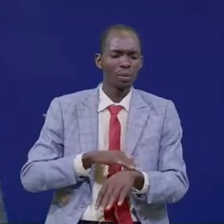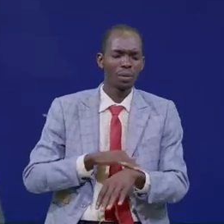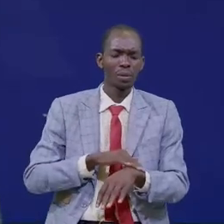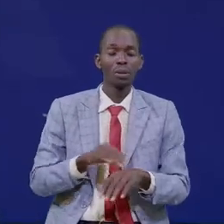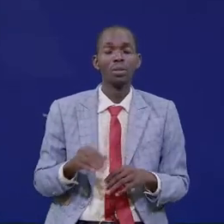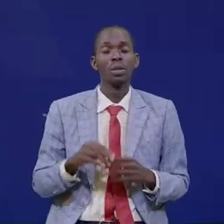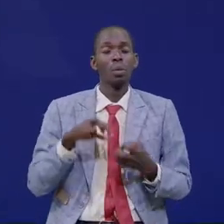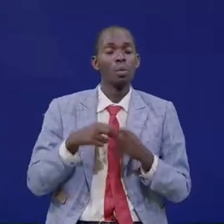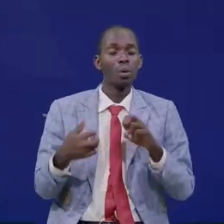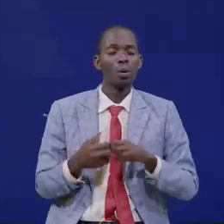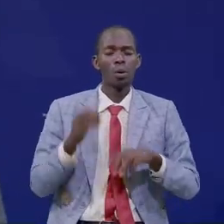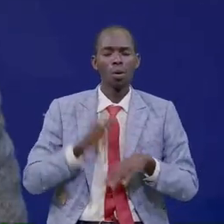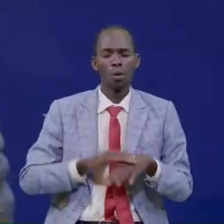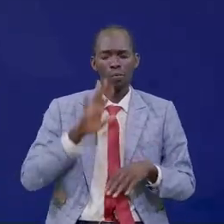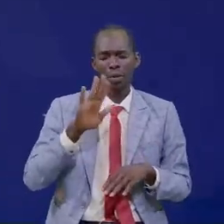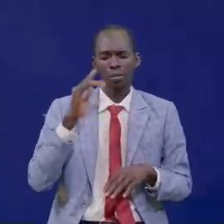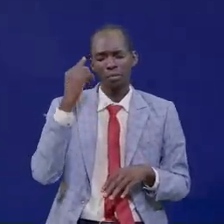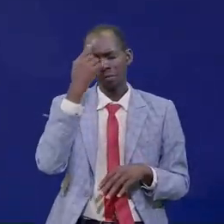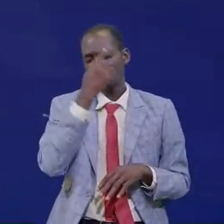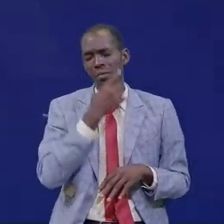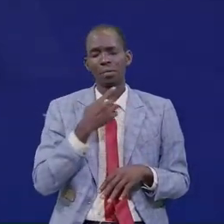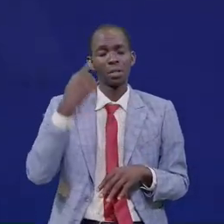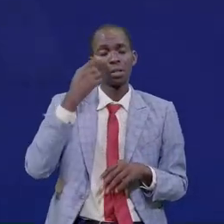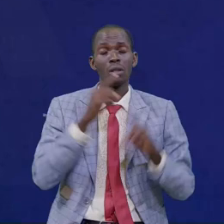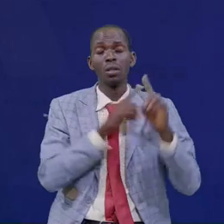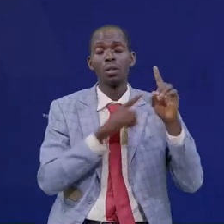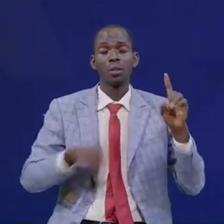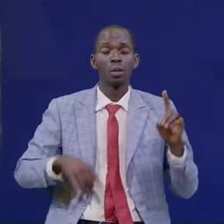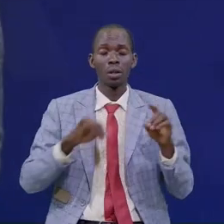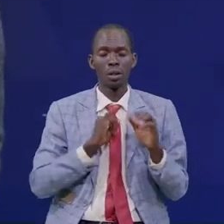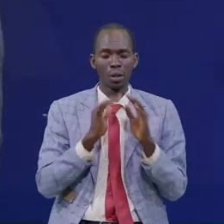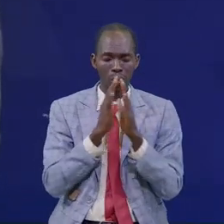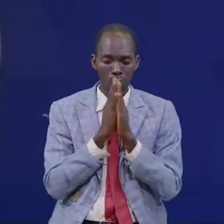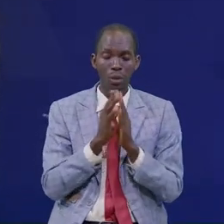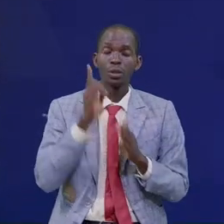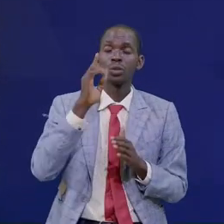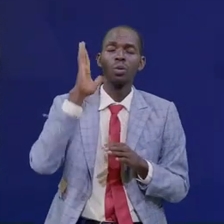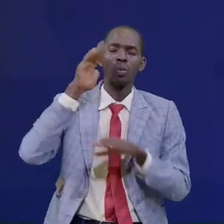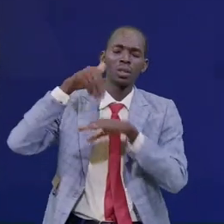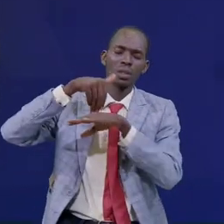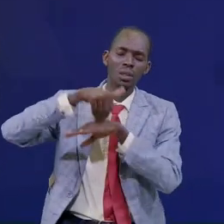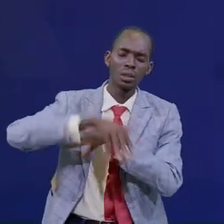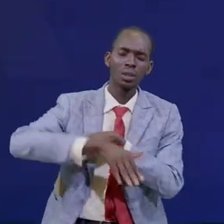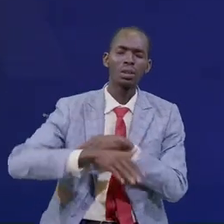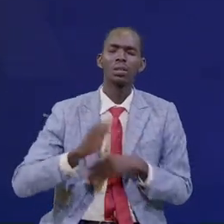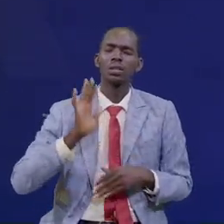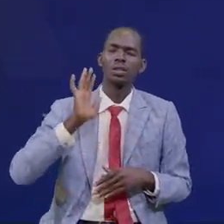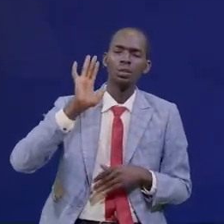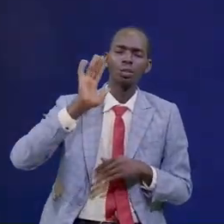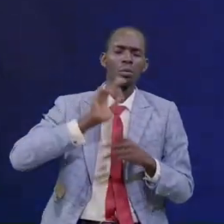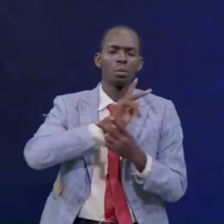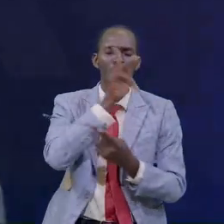their faces, Lord, I pray je prie, Seigneur, you send forth perfect healing